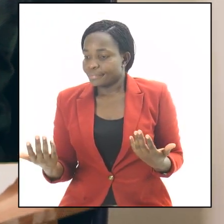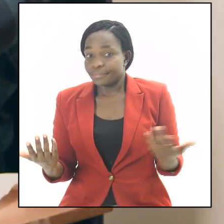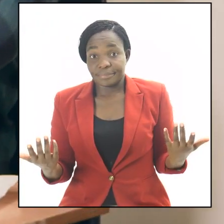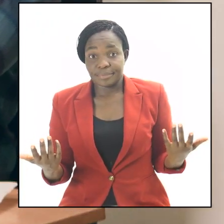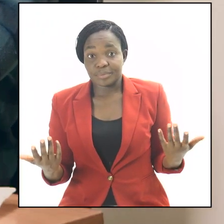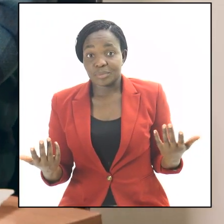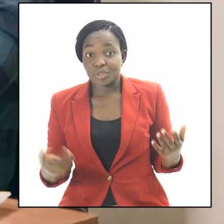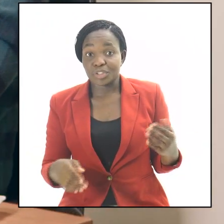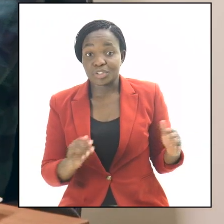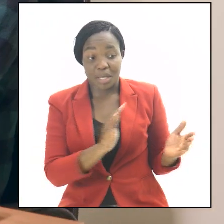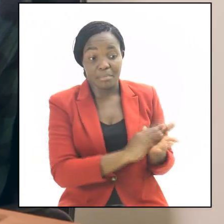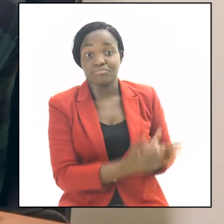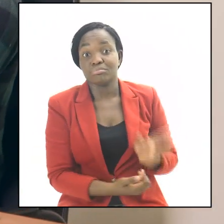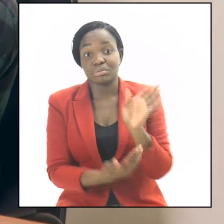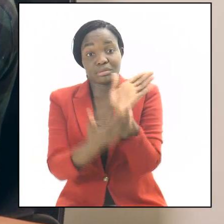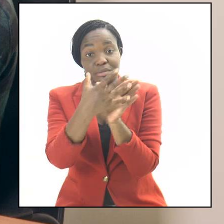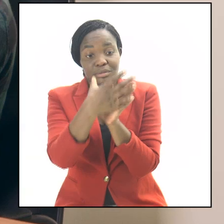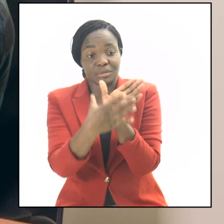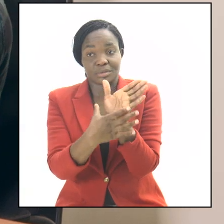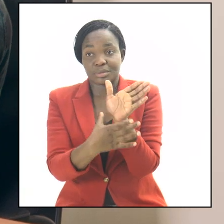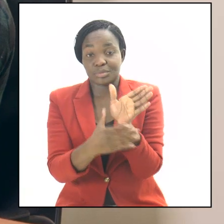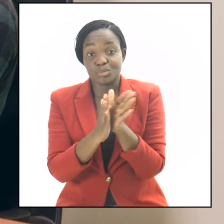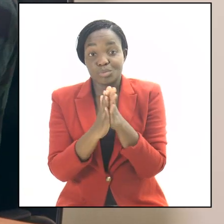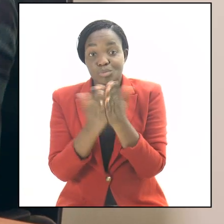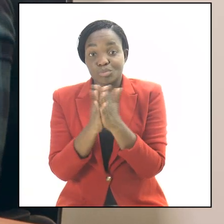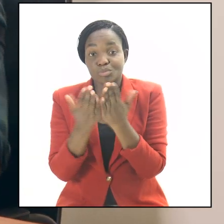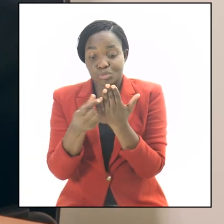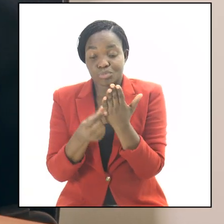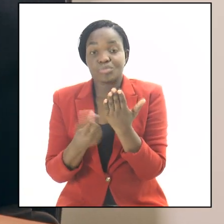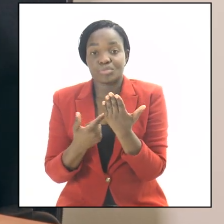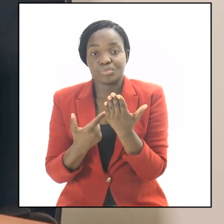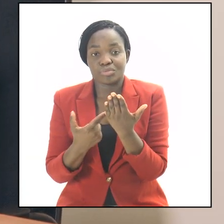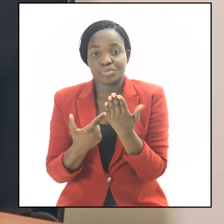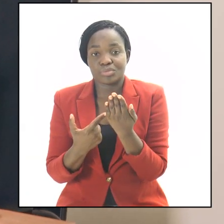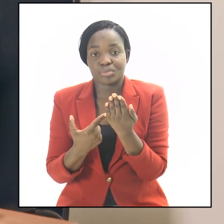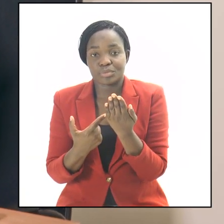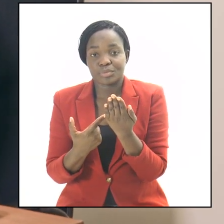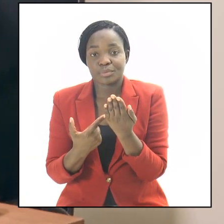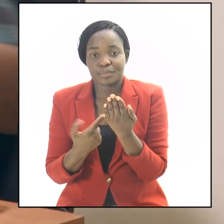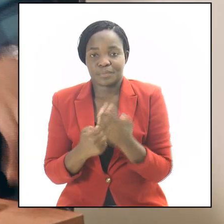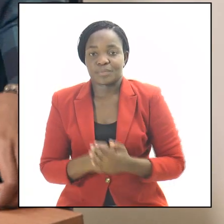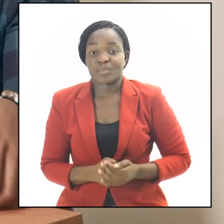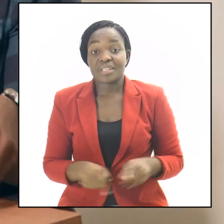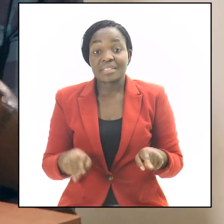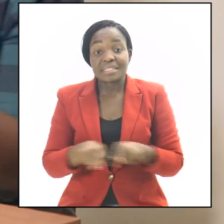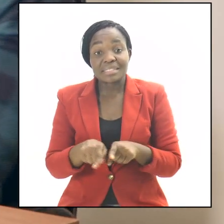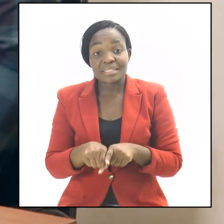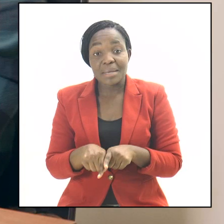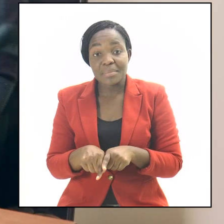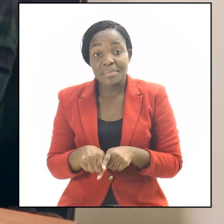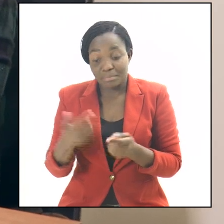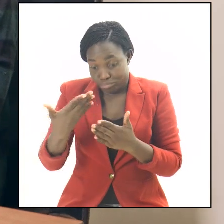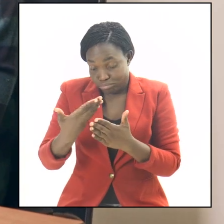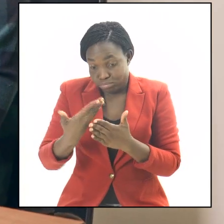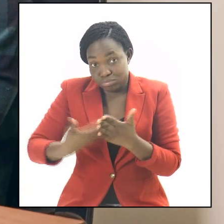so is the cover of this math textbook. In fact, the front of